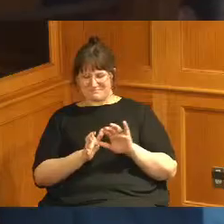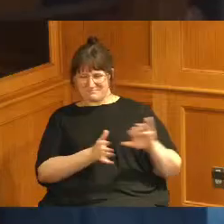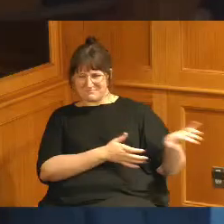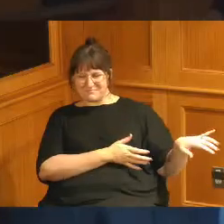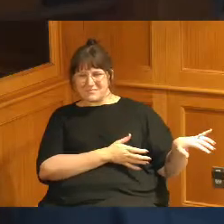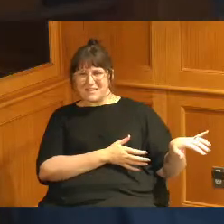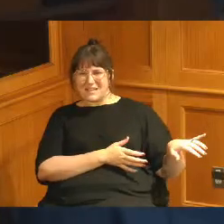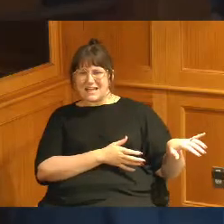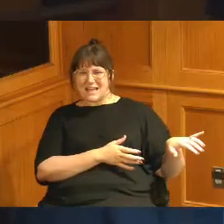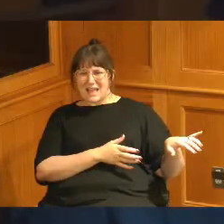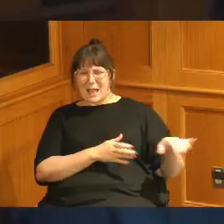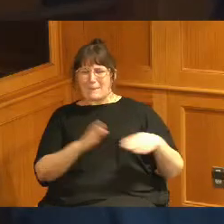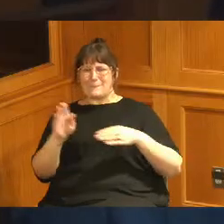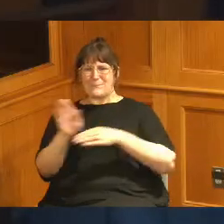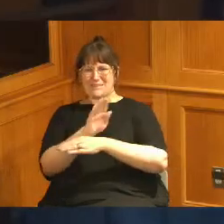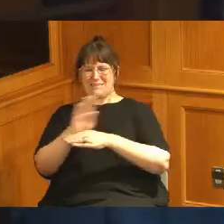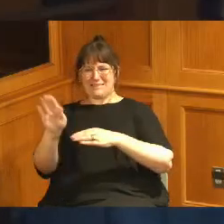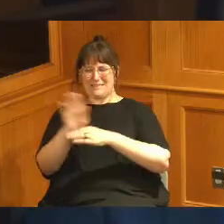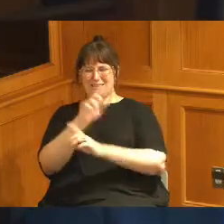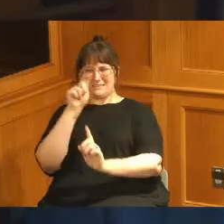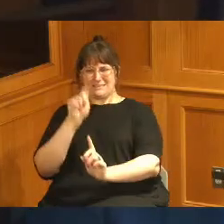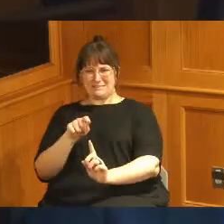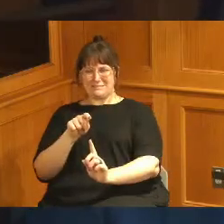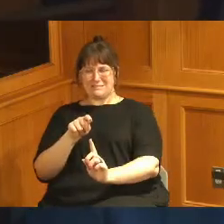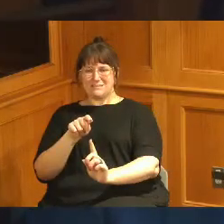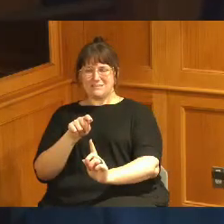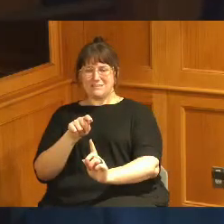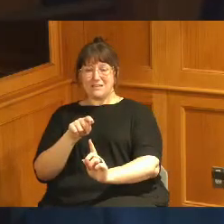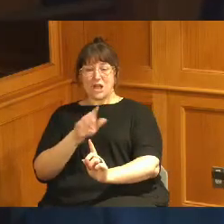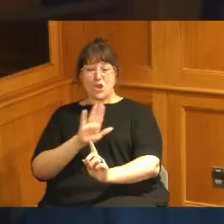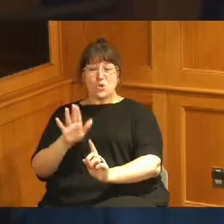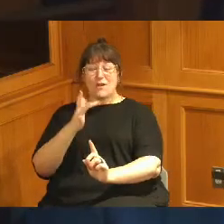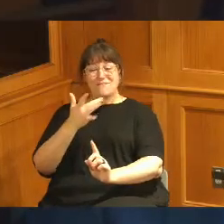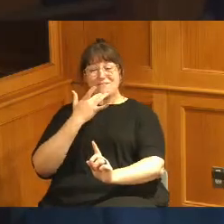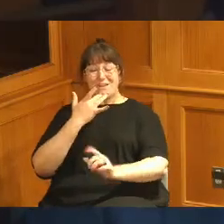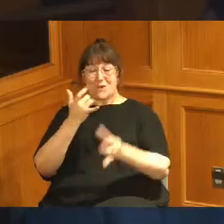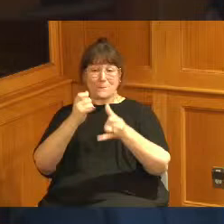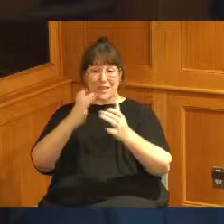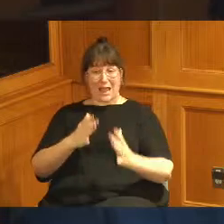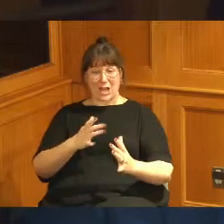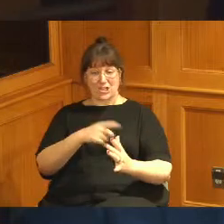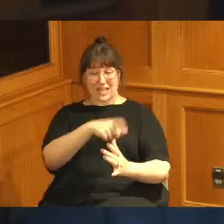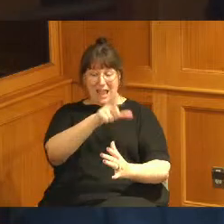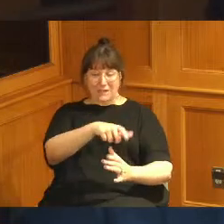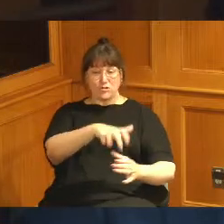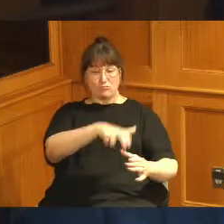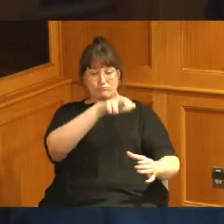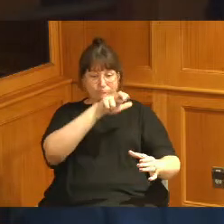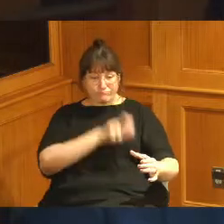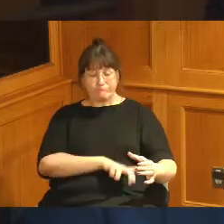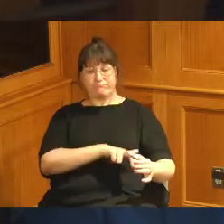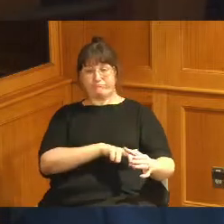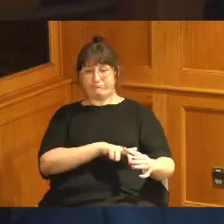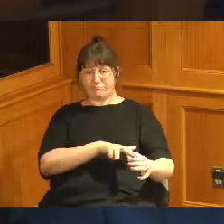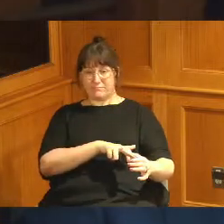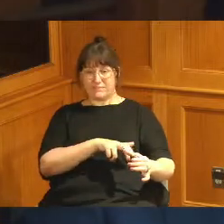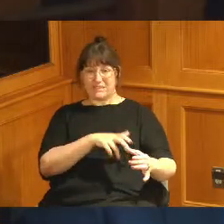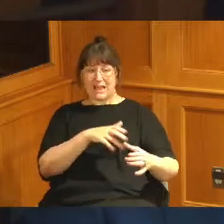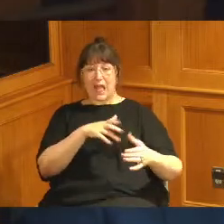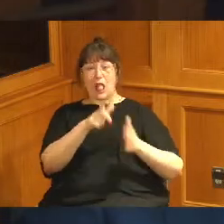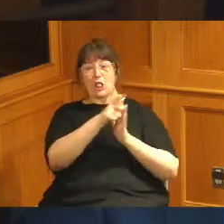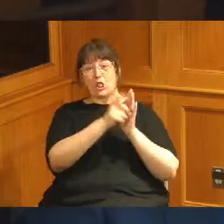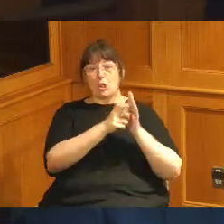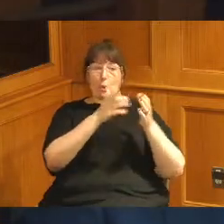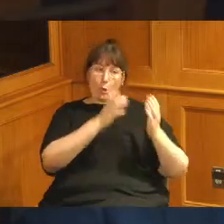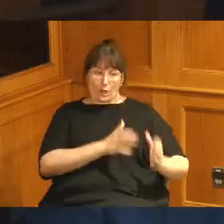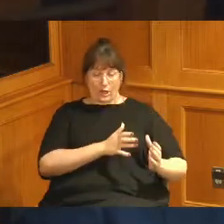with some of your favorite players. They got to sit out. They got to deal with the lawyers. They got to